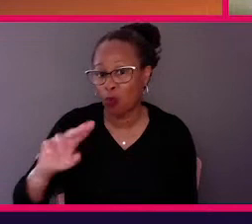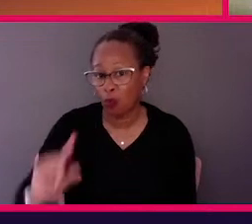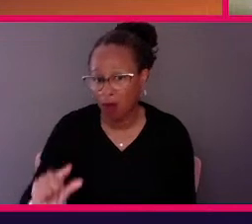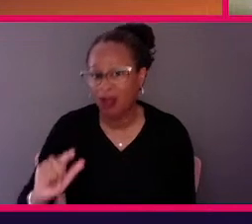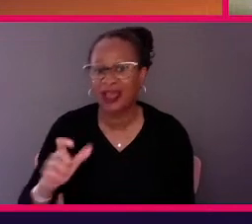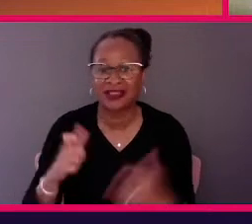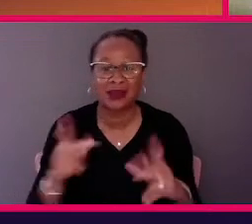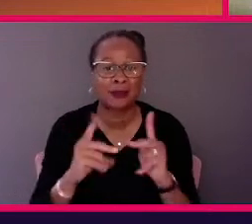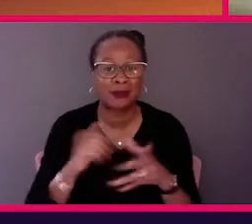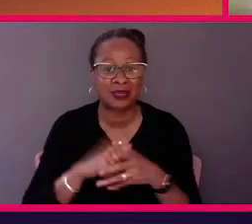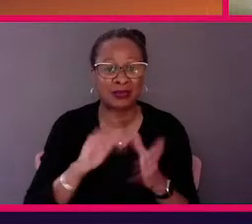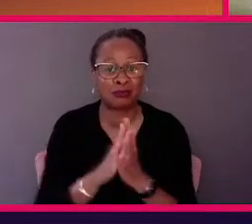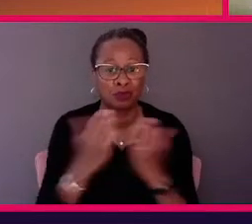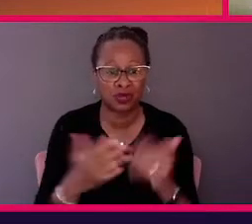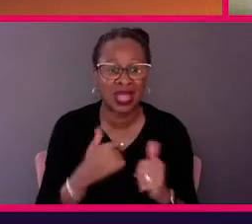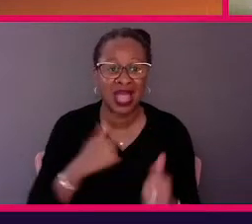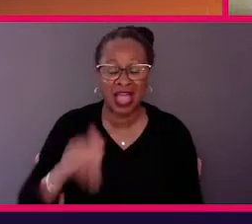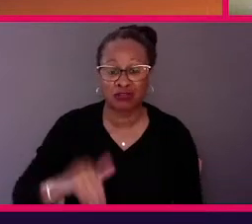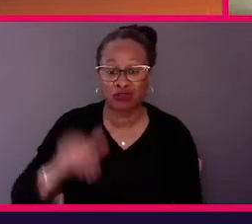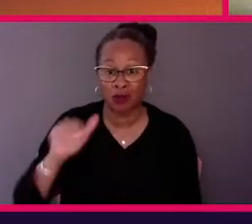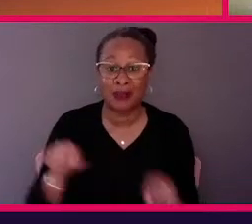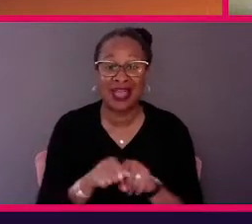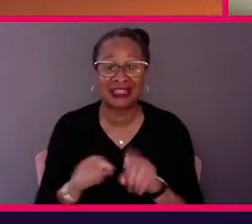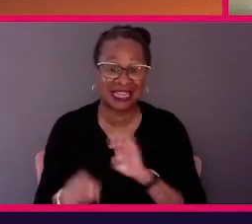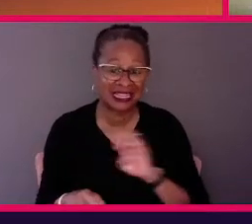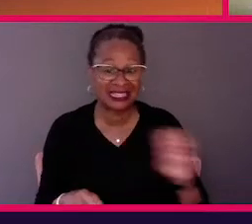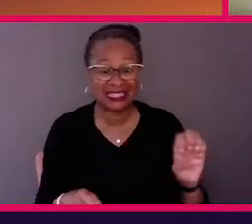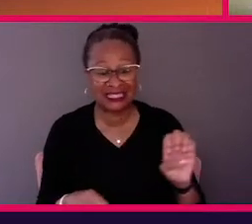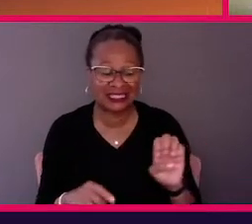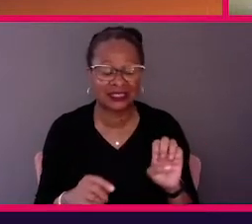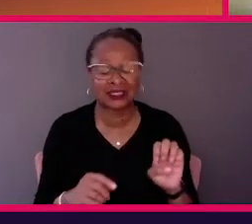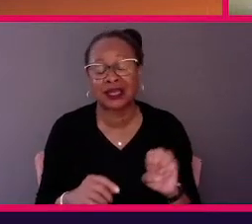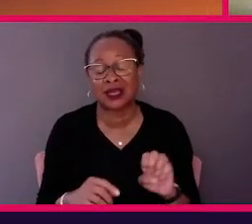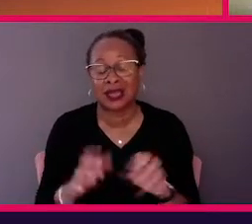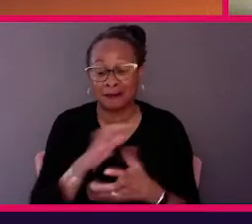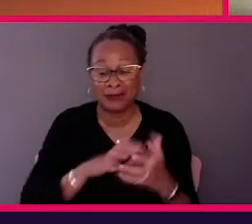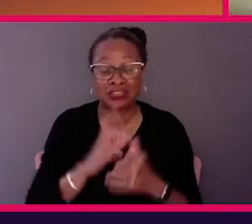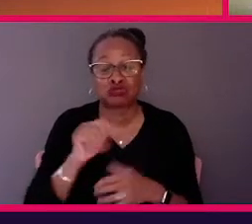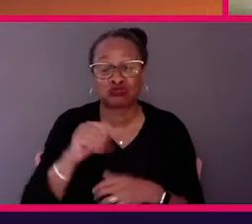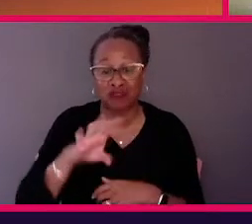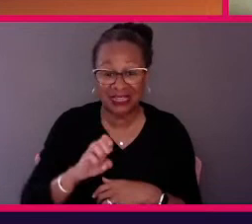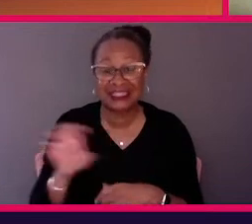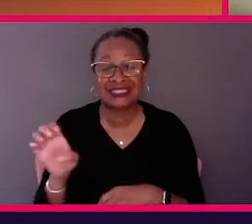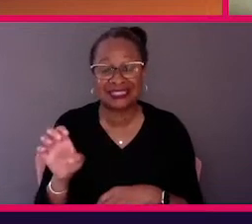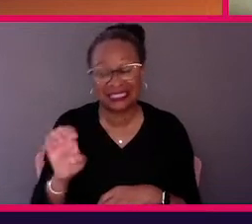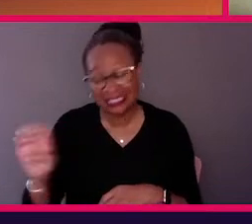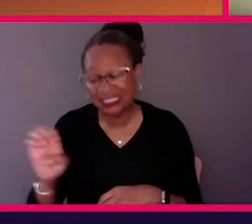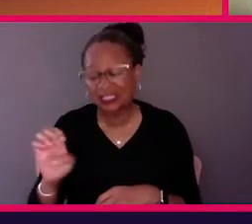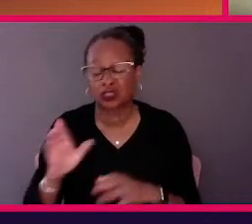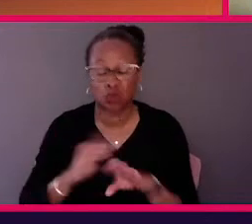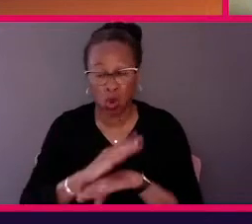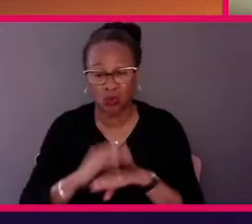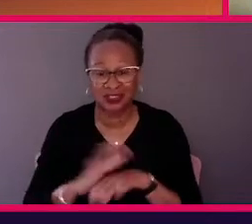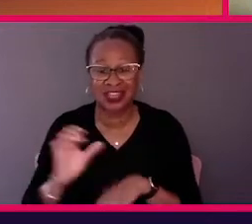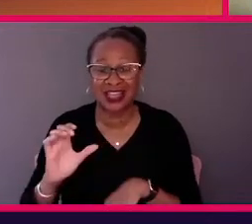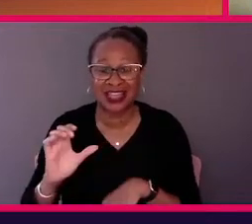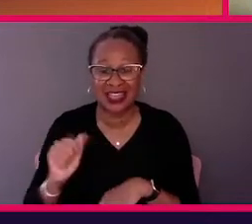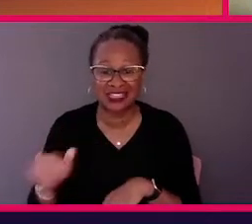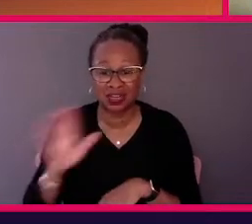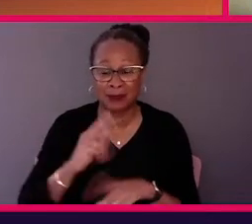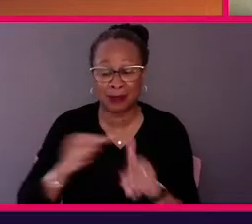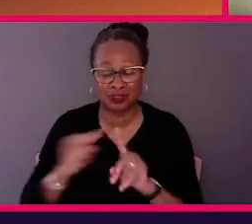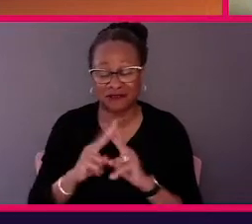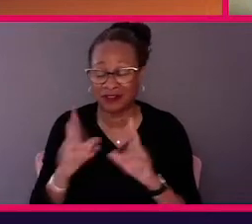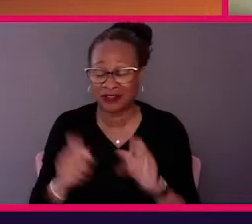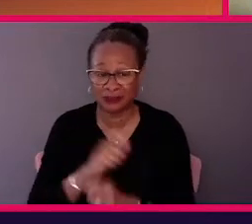And I grew up as an East Coast Asian. I grew up as a mixed race East Coast Asian, and my perspective is very specific. And I feel like that's really present in